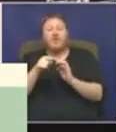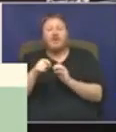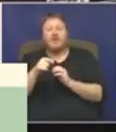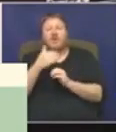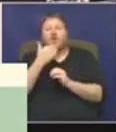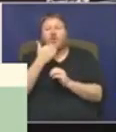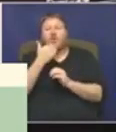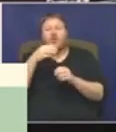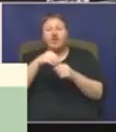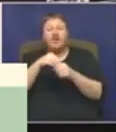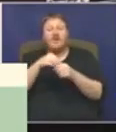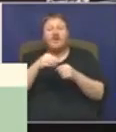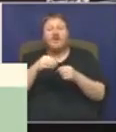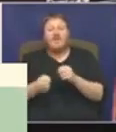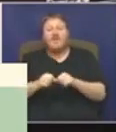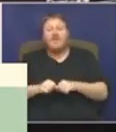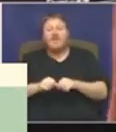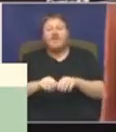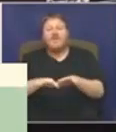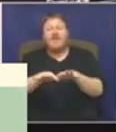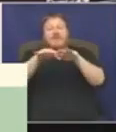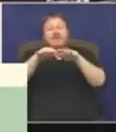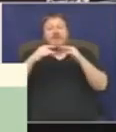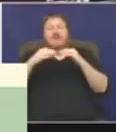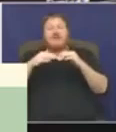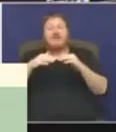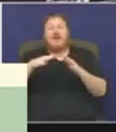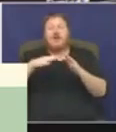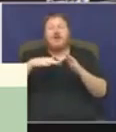the flood lines or plains of the Jeske River.